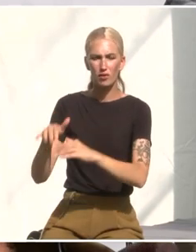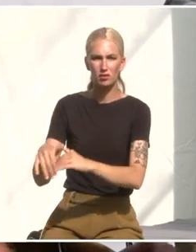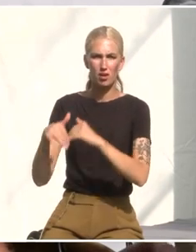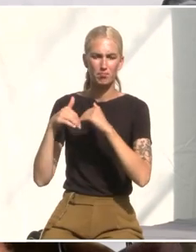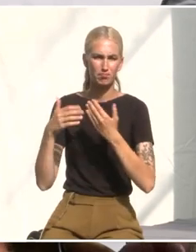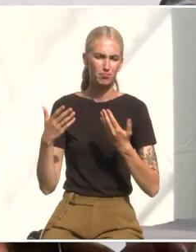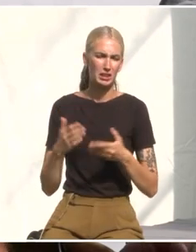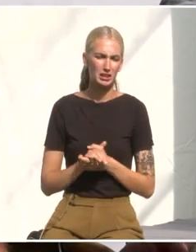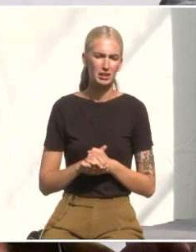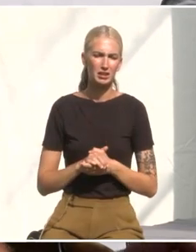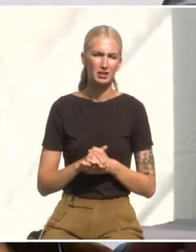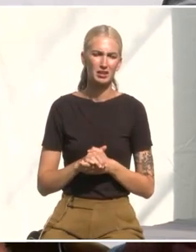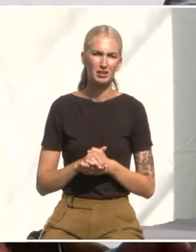ago.